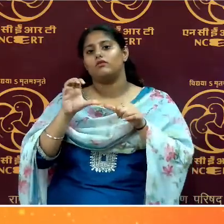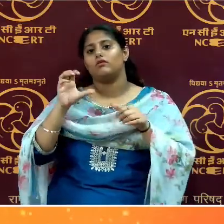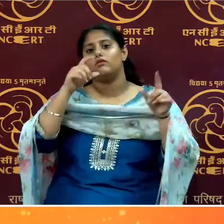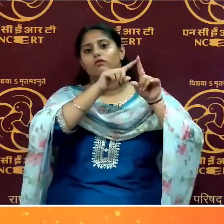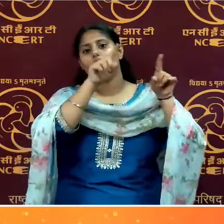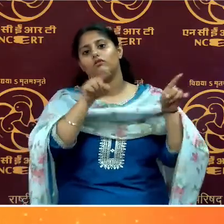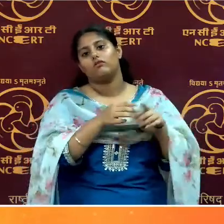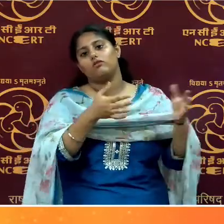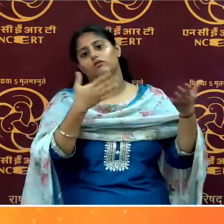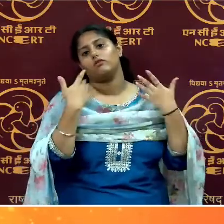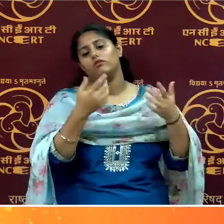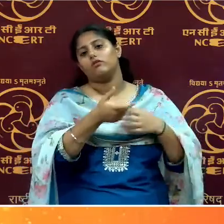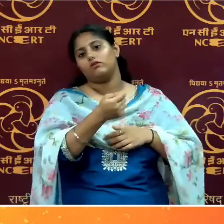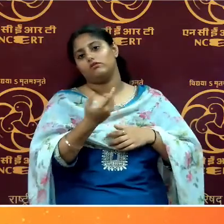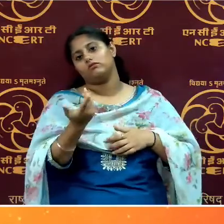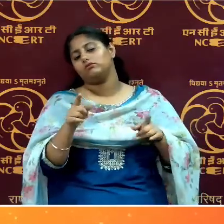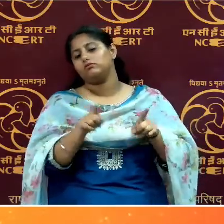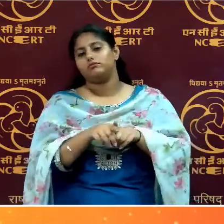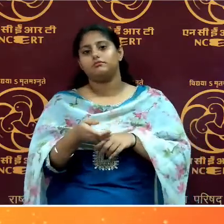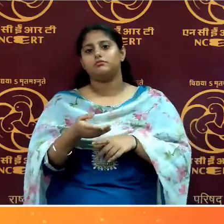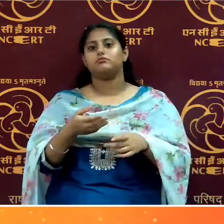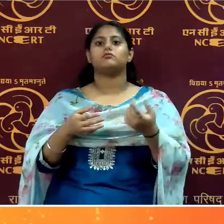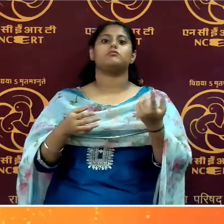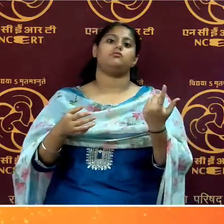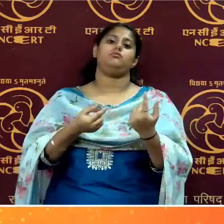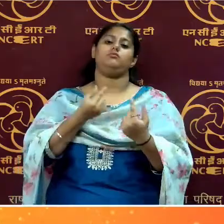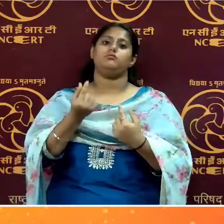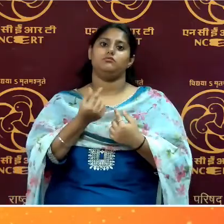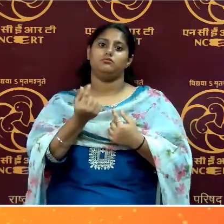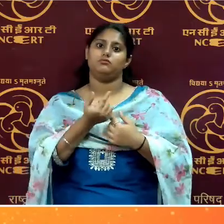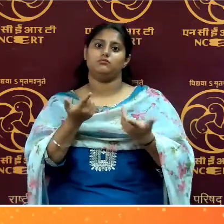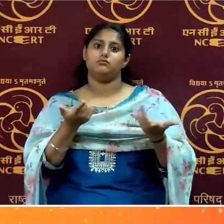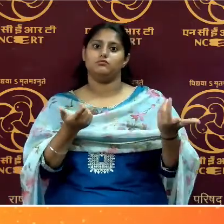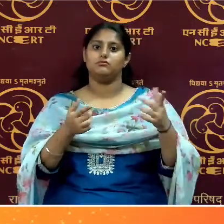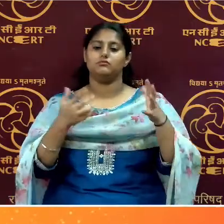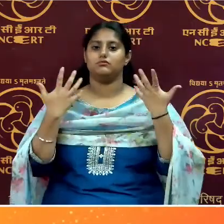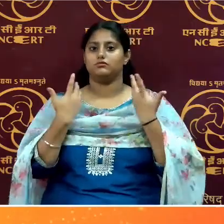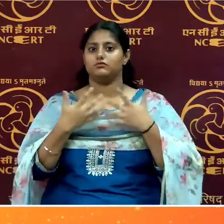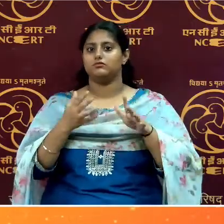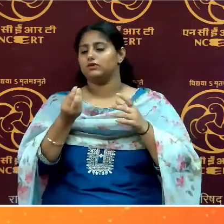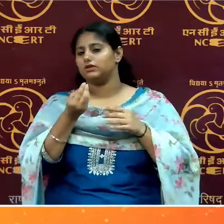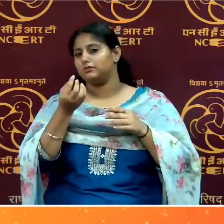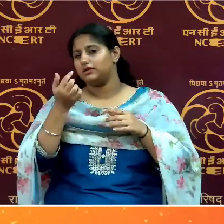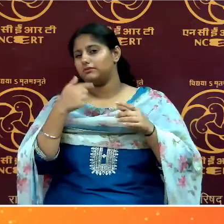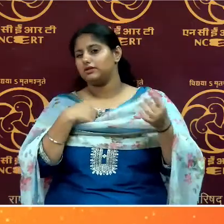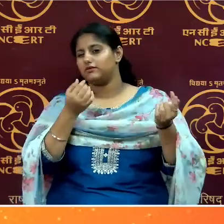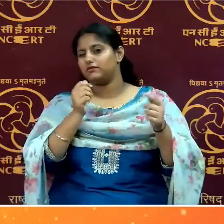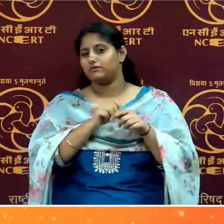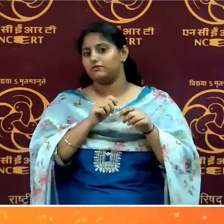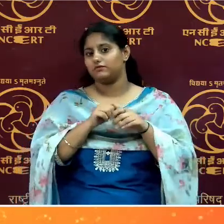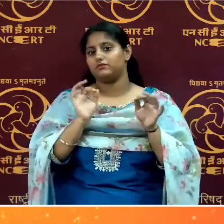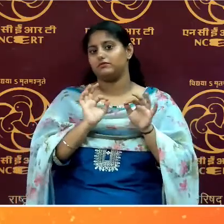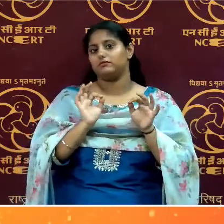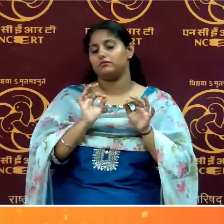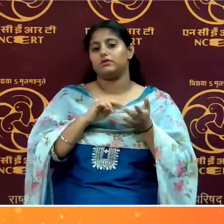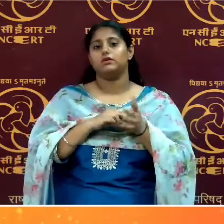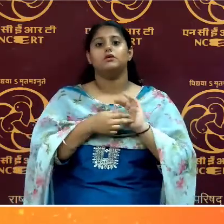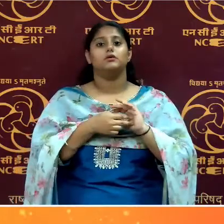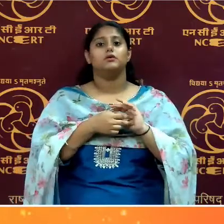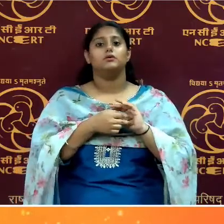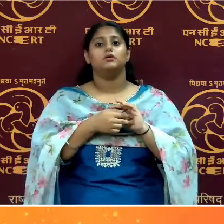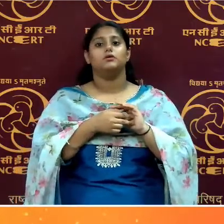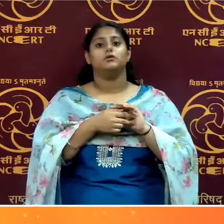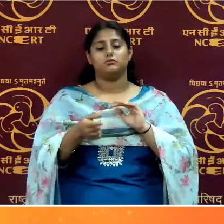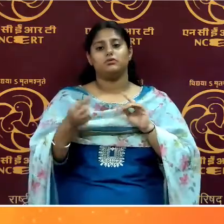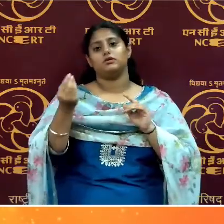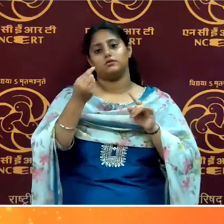you are putting negative and positive Yeah. not at the right place, the Yes. device won't work. Yes. Why? Because that's the path. That's the path, right?